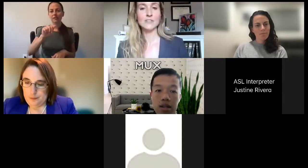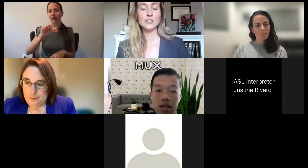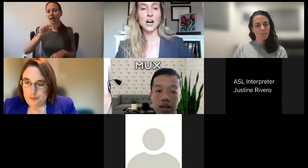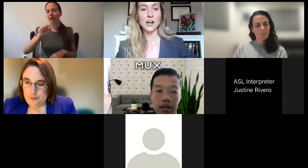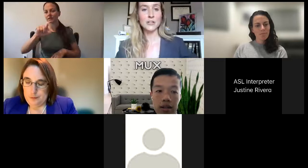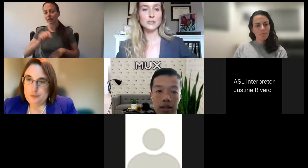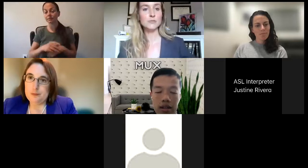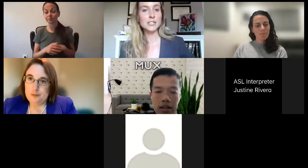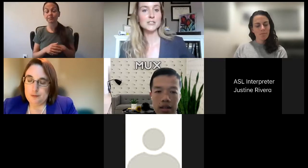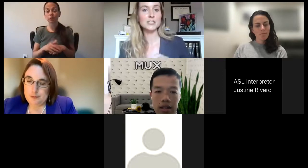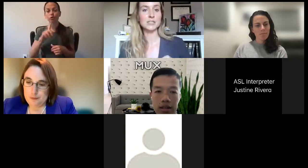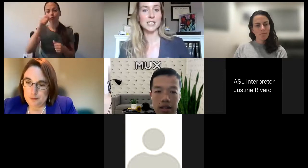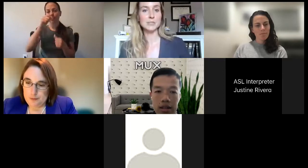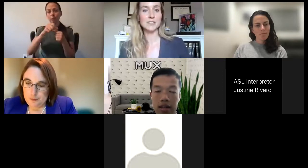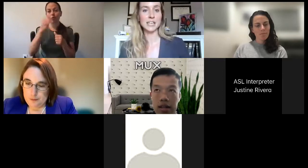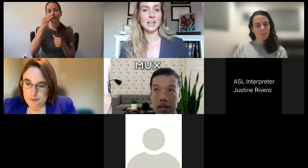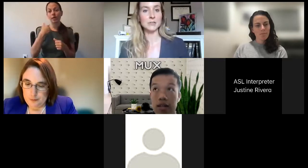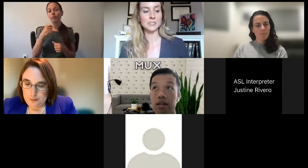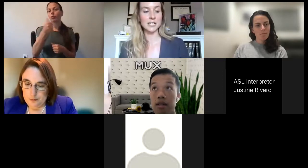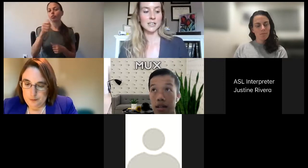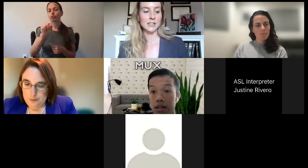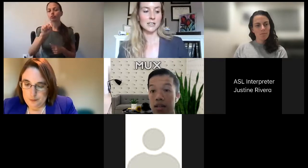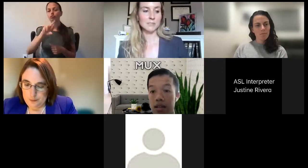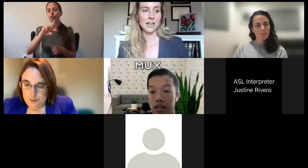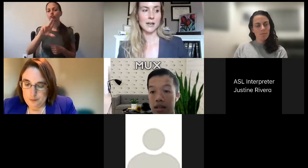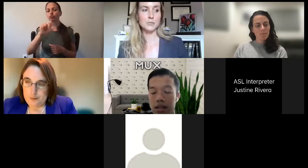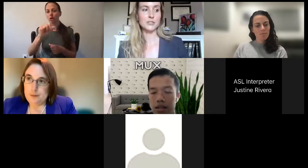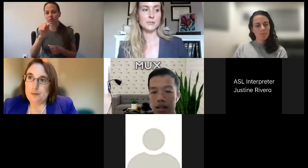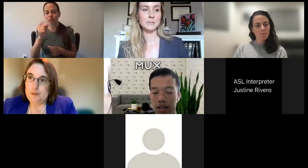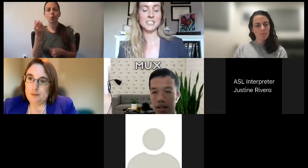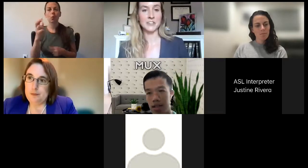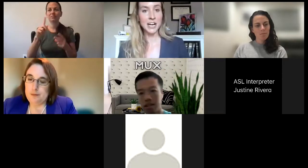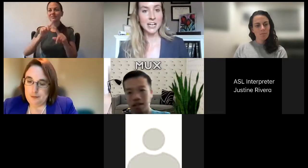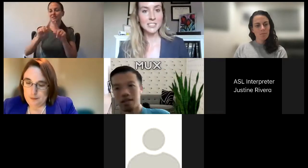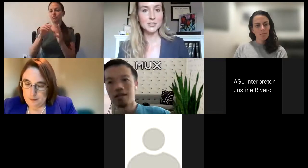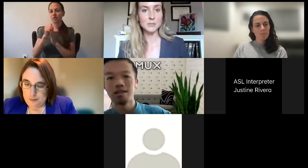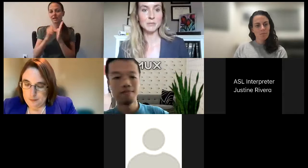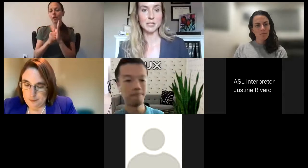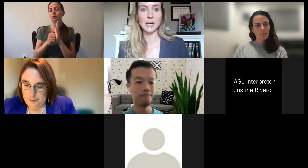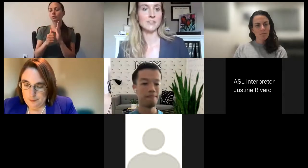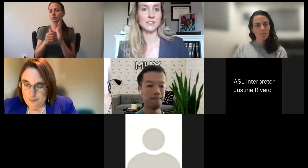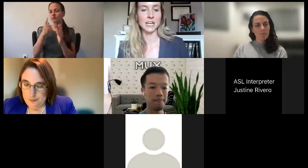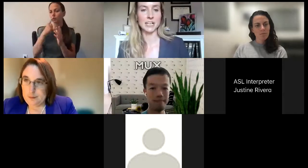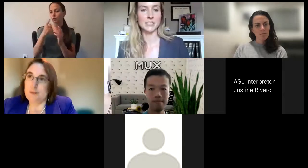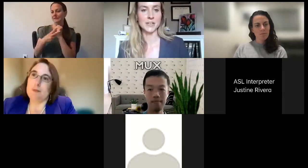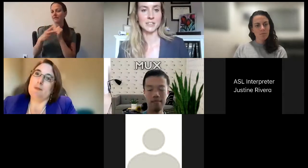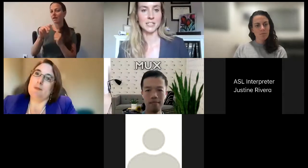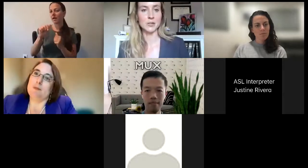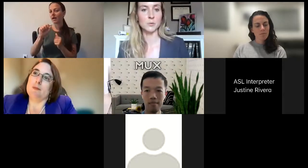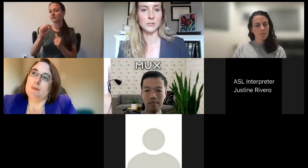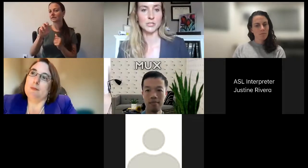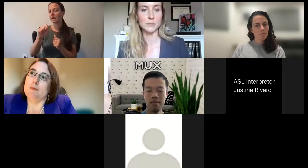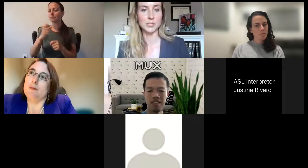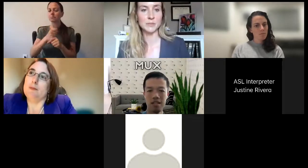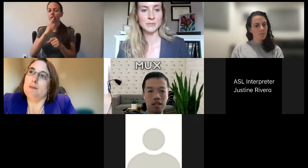that if you have other trusts or different types of accounts set up to save your assets, just be really mindful of that as you're